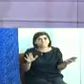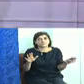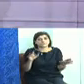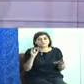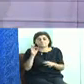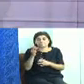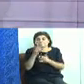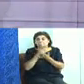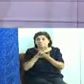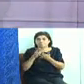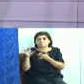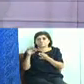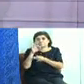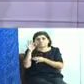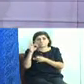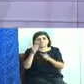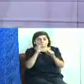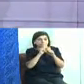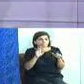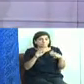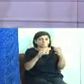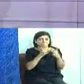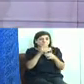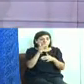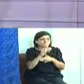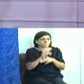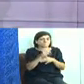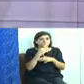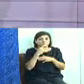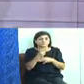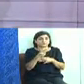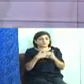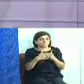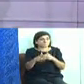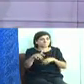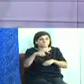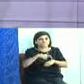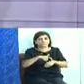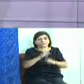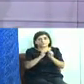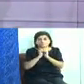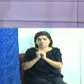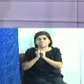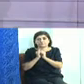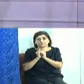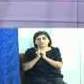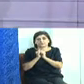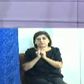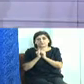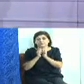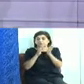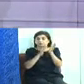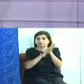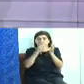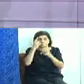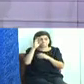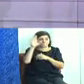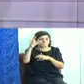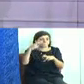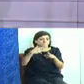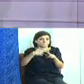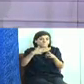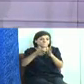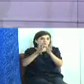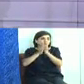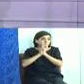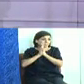Holy Spirit to bless all that we do and say the rest of this time together. And we'll give you praise. It's for in your name we ask it, in